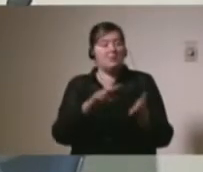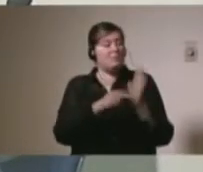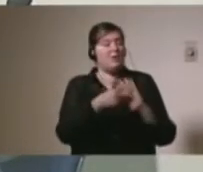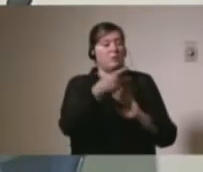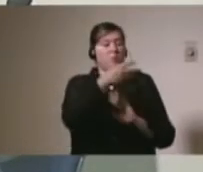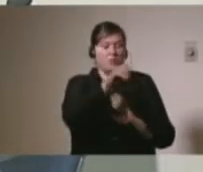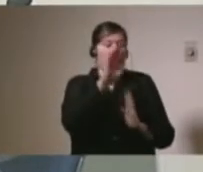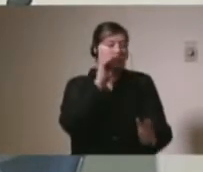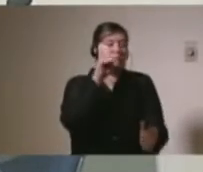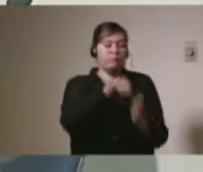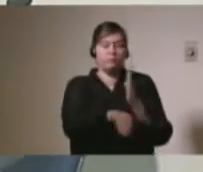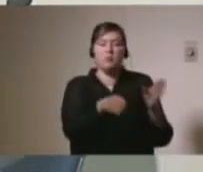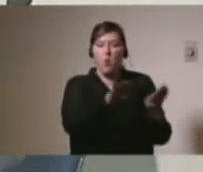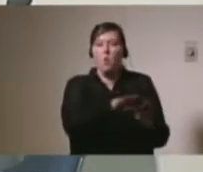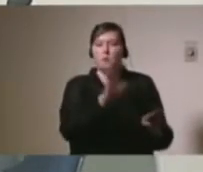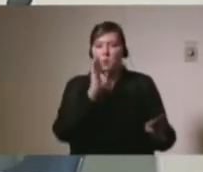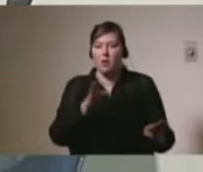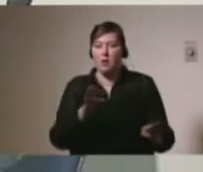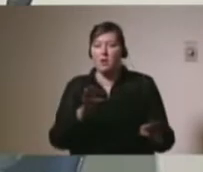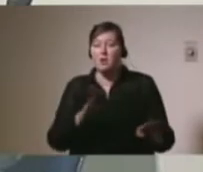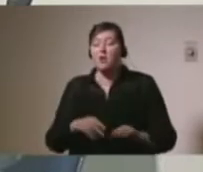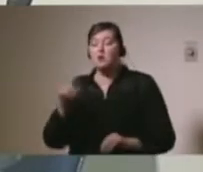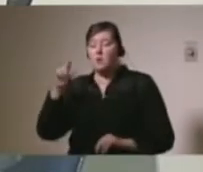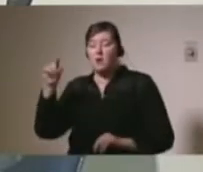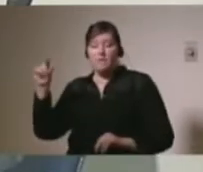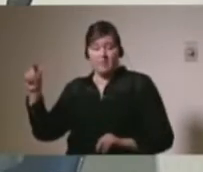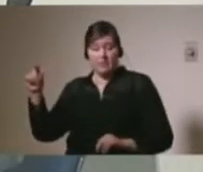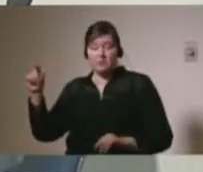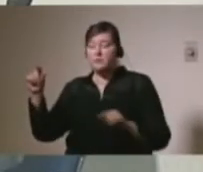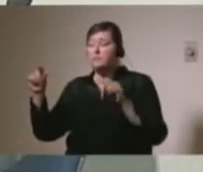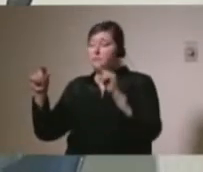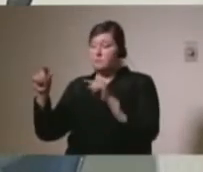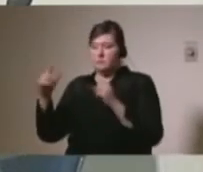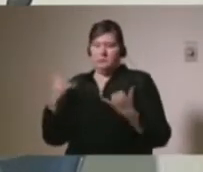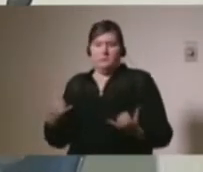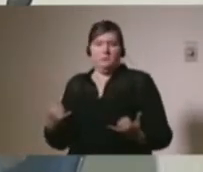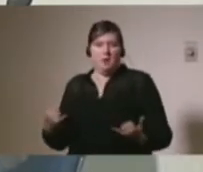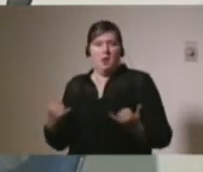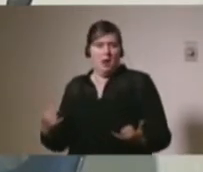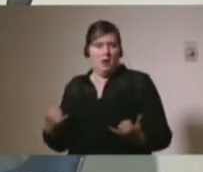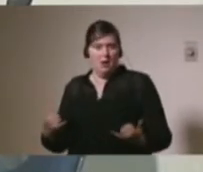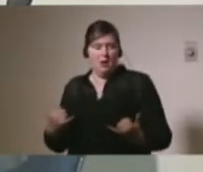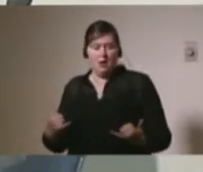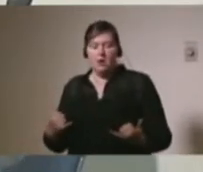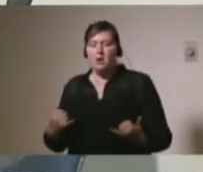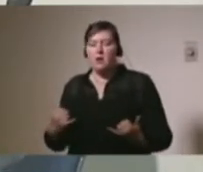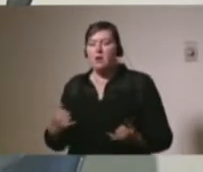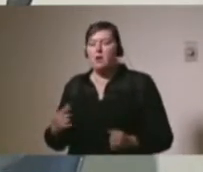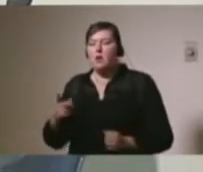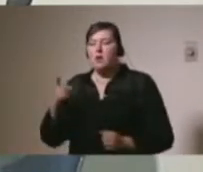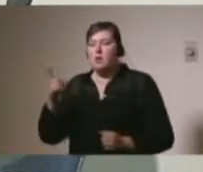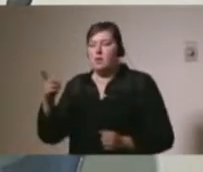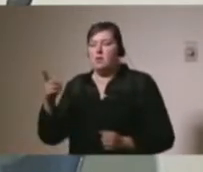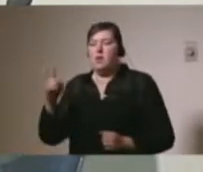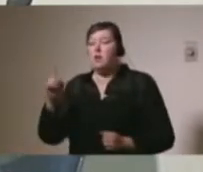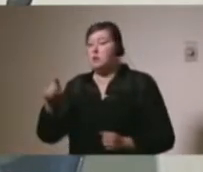developing. So the union's position was very clear. The Italian government today has one